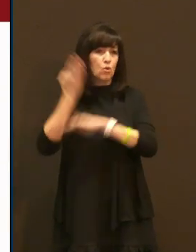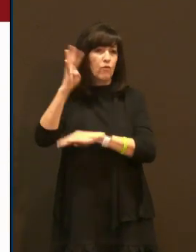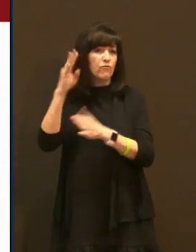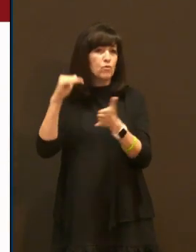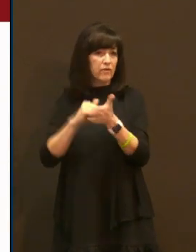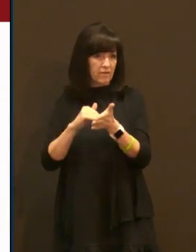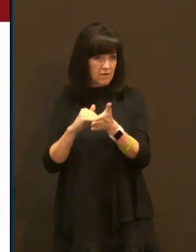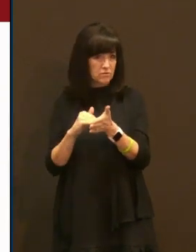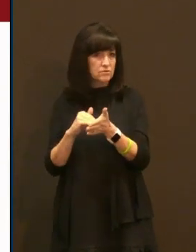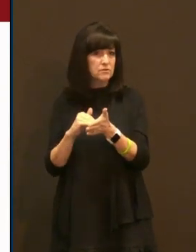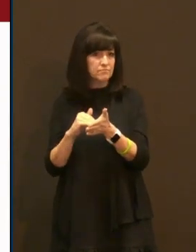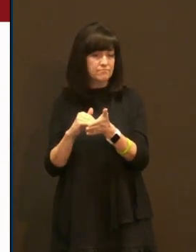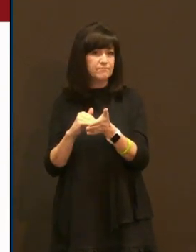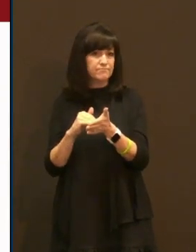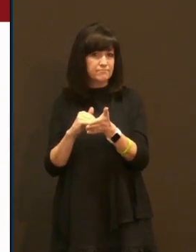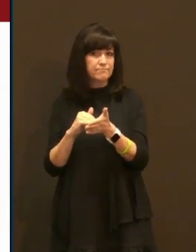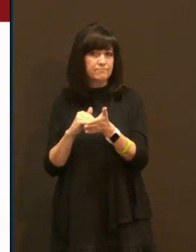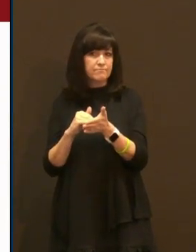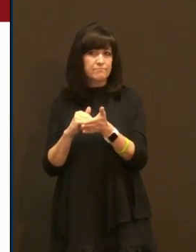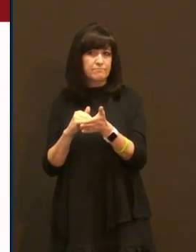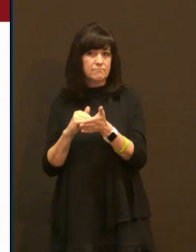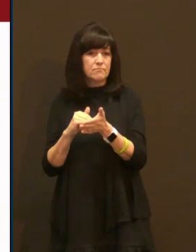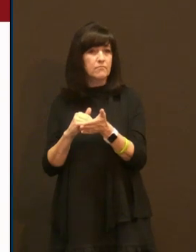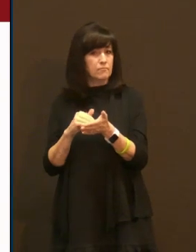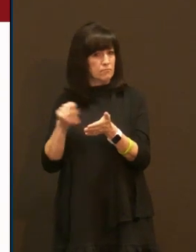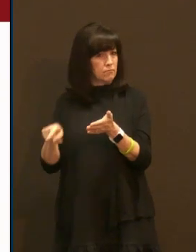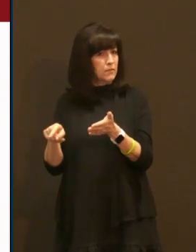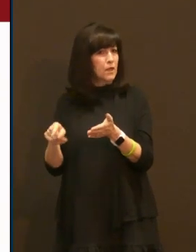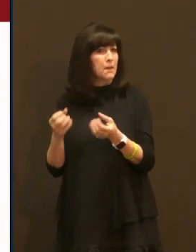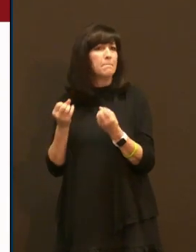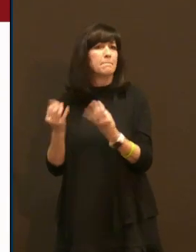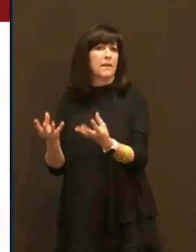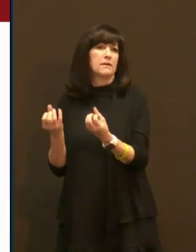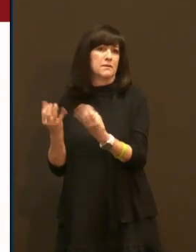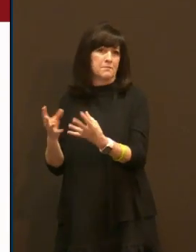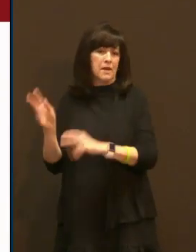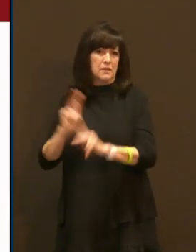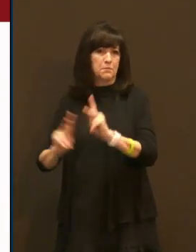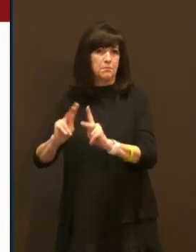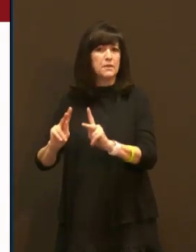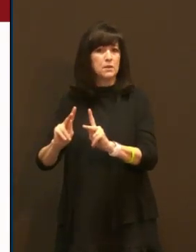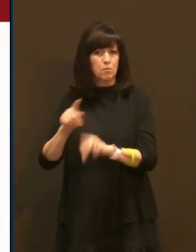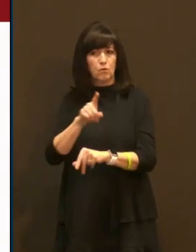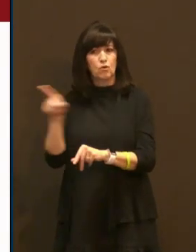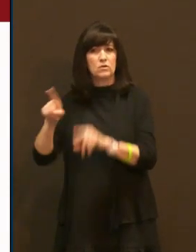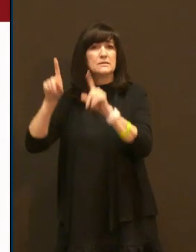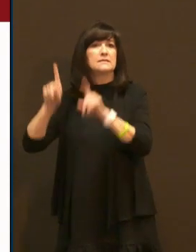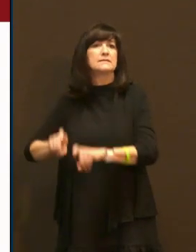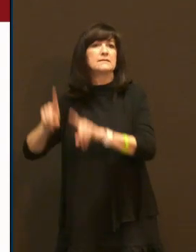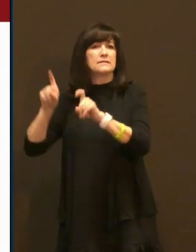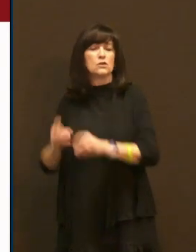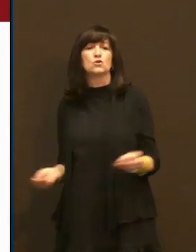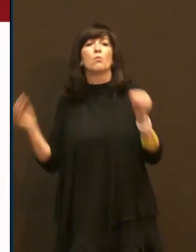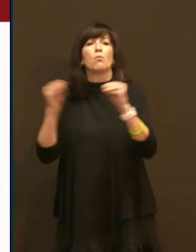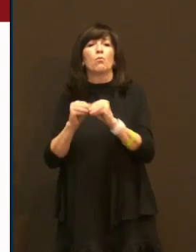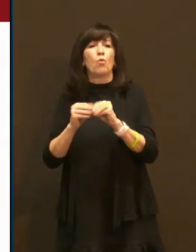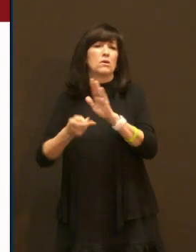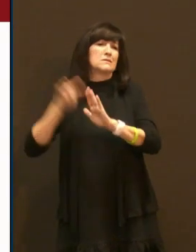probably twice as many plus as a percentage of the population of testing that was done down there because of